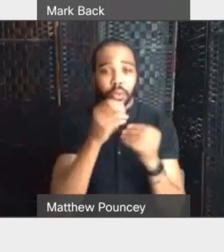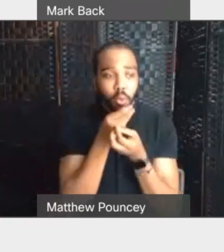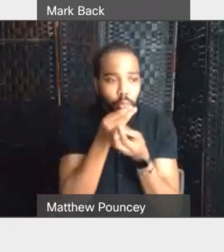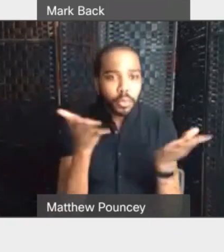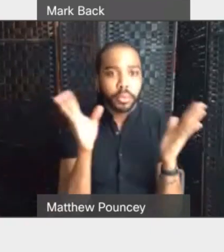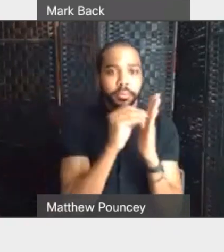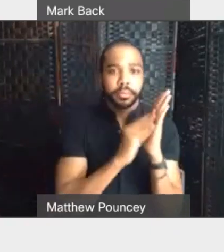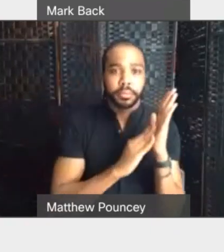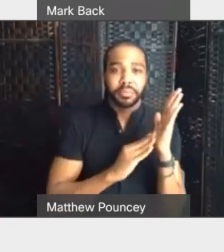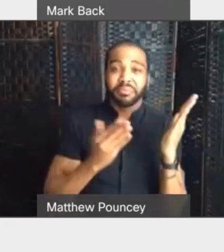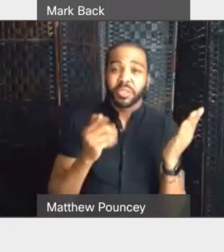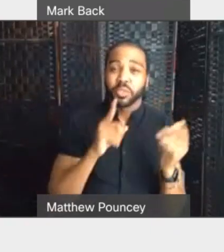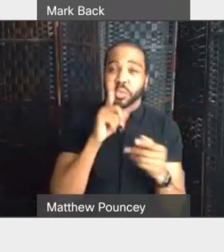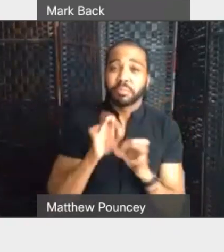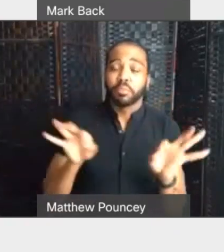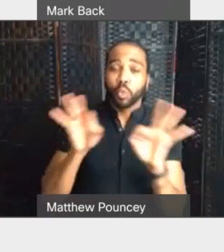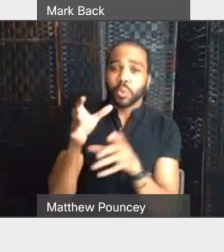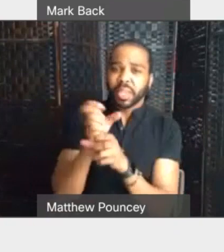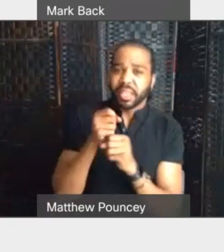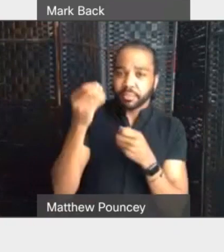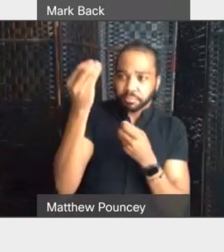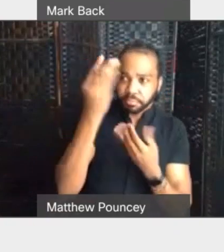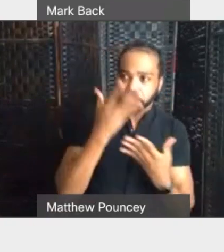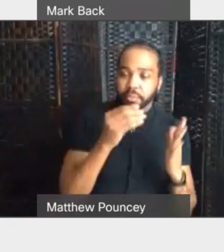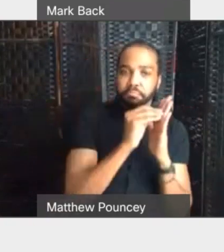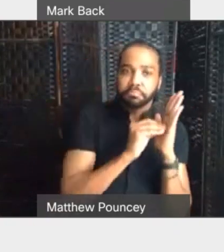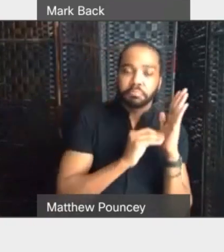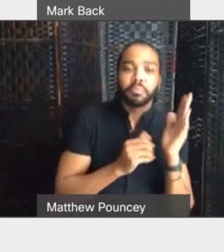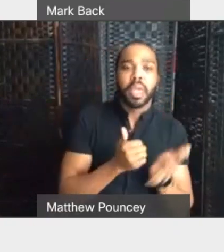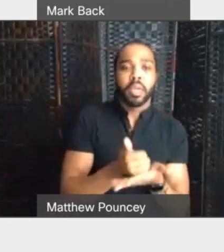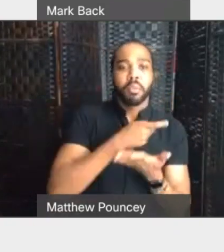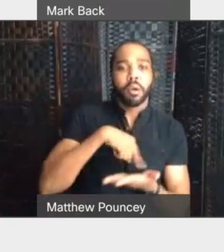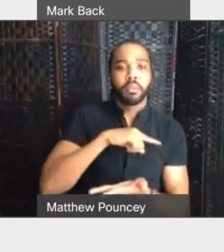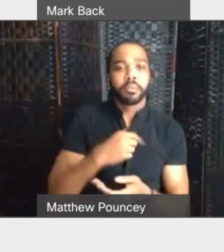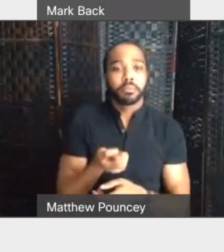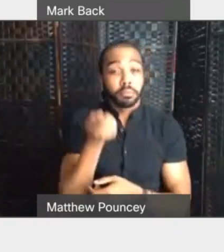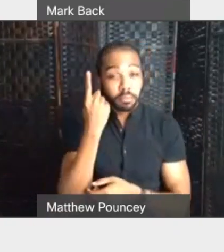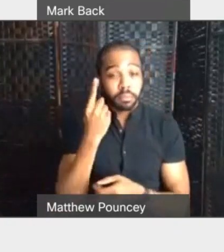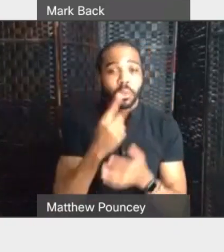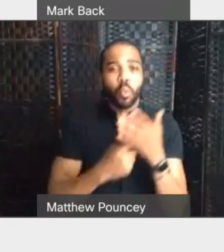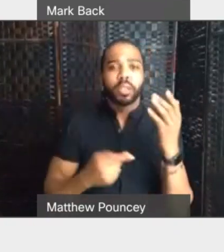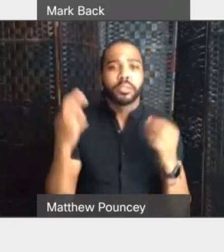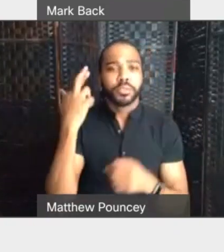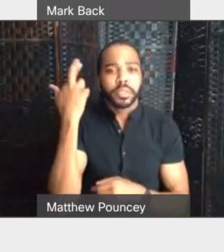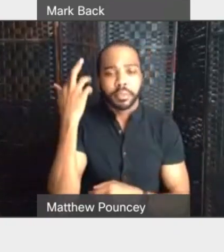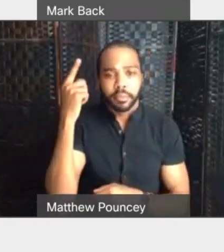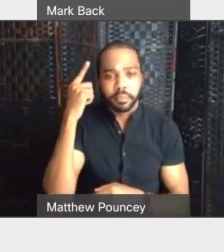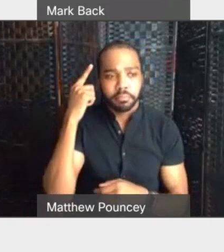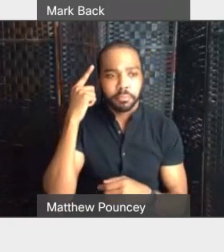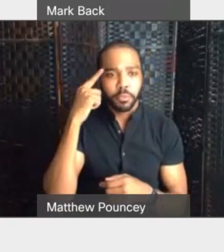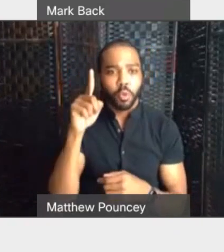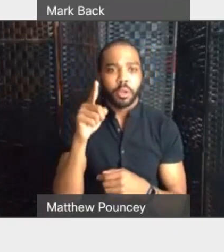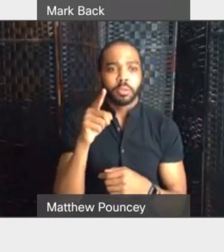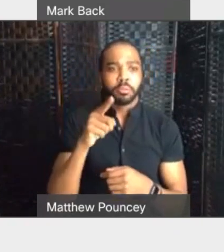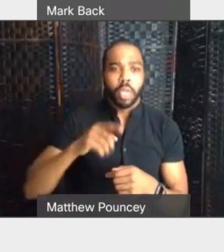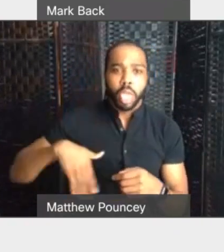we get that information so that we can begin to understand what is the reason that we're not